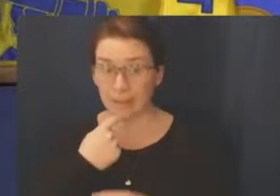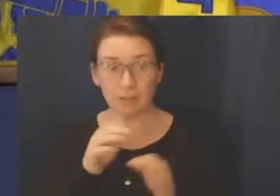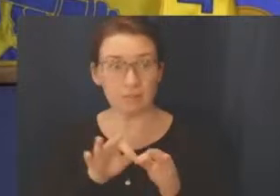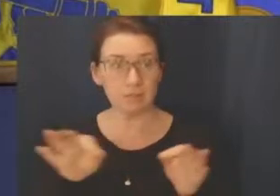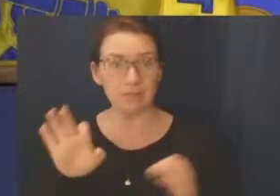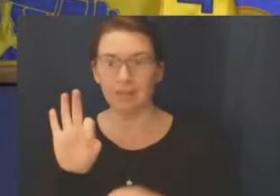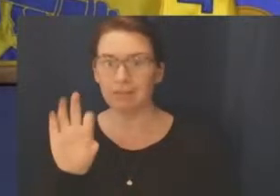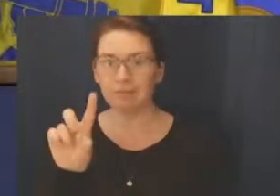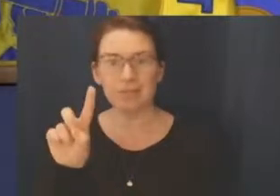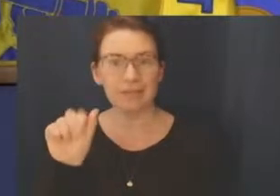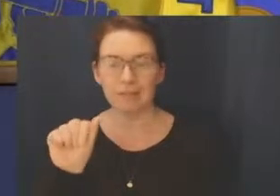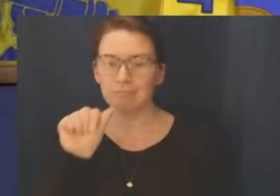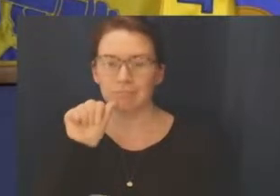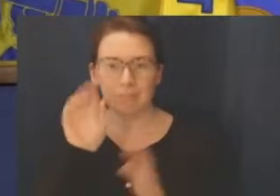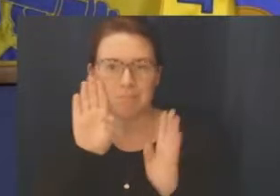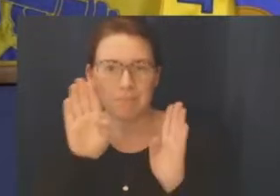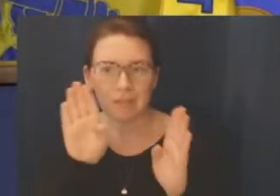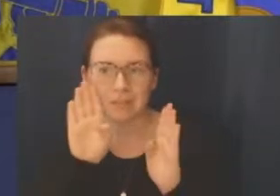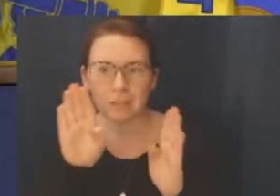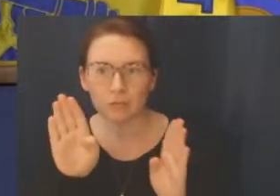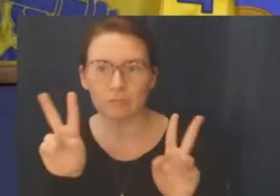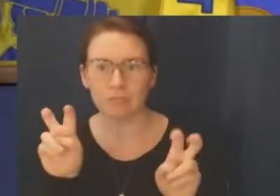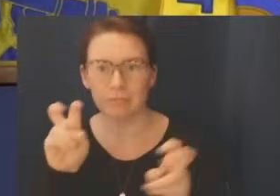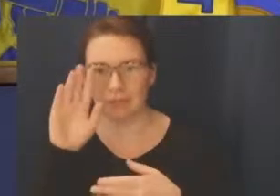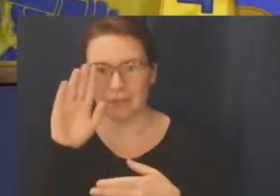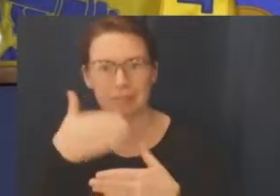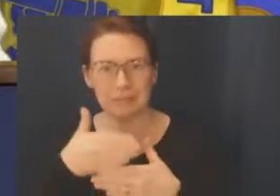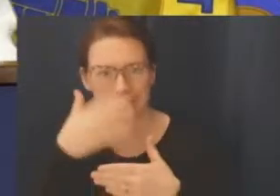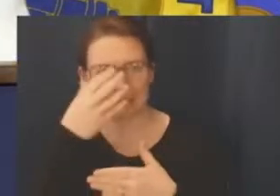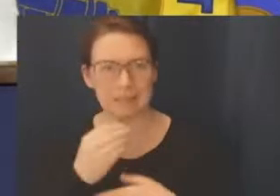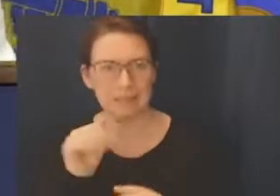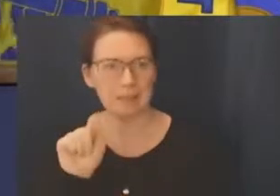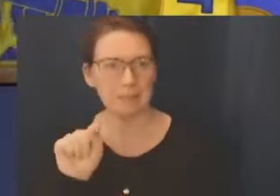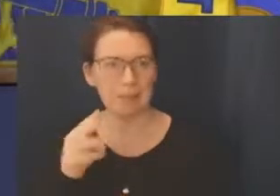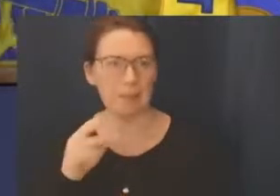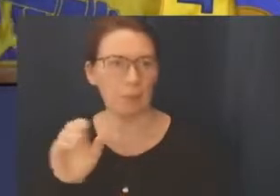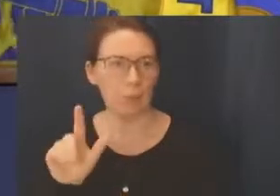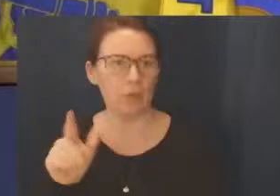now I can stop saying that.